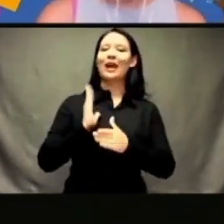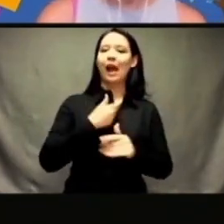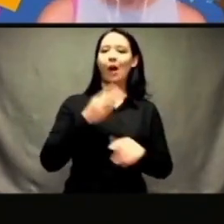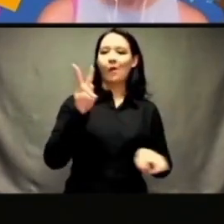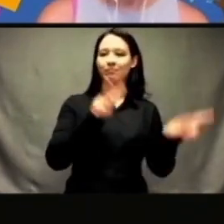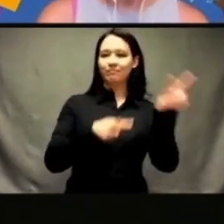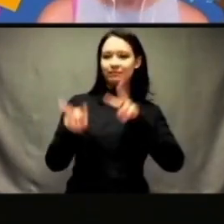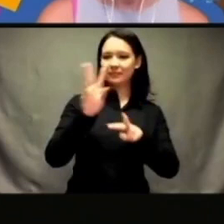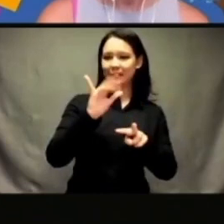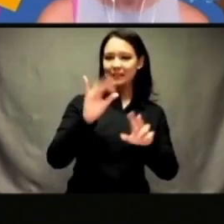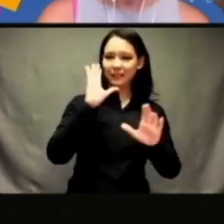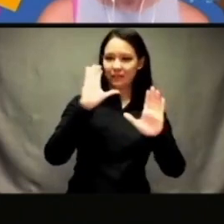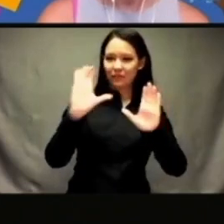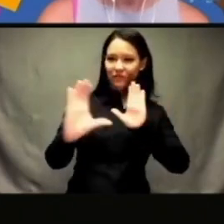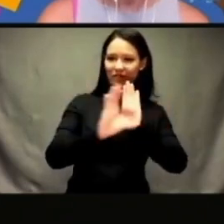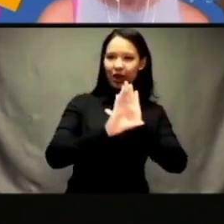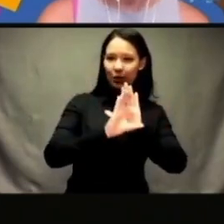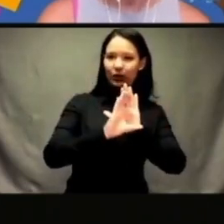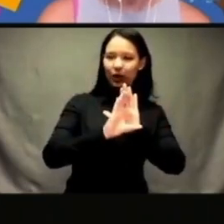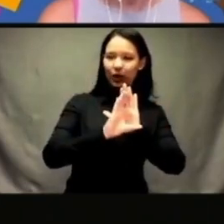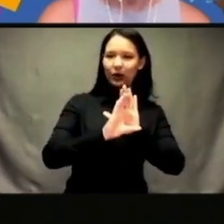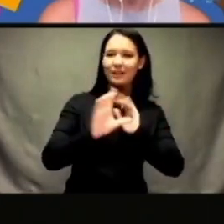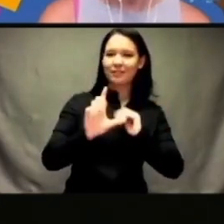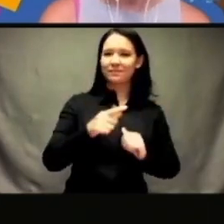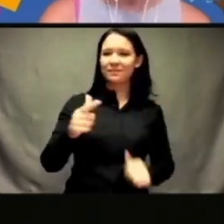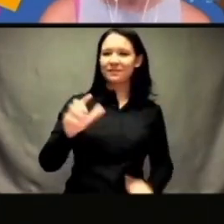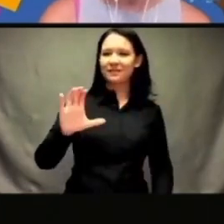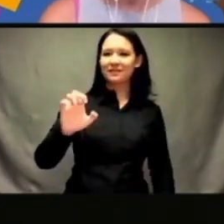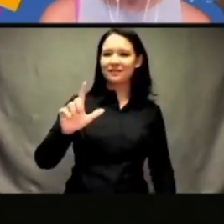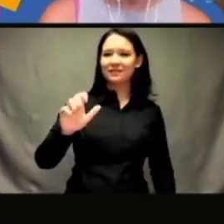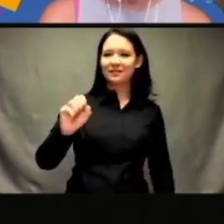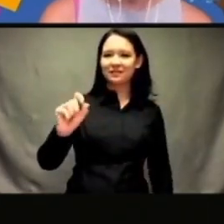this photo and pass it over to Celeste.